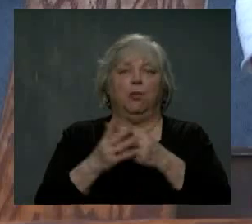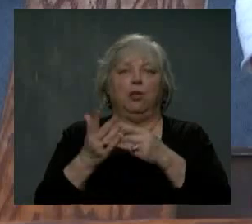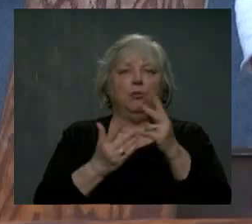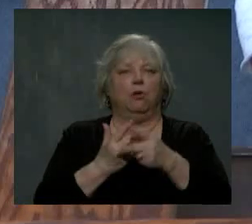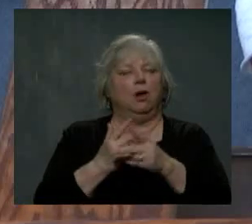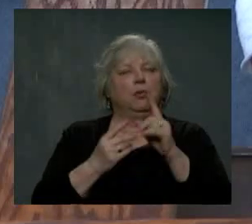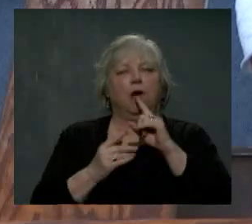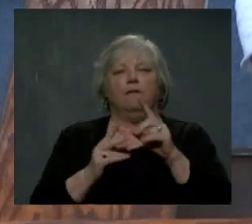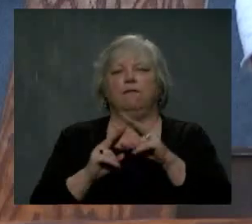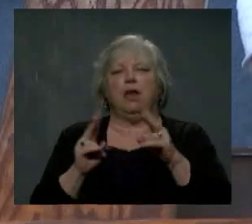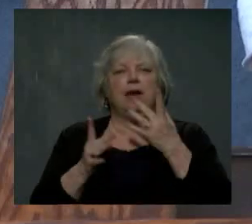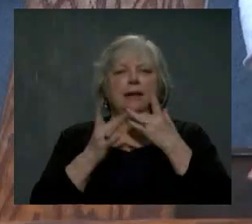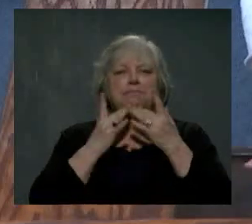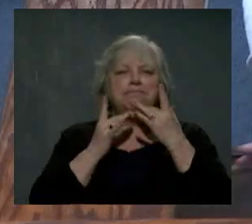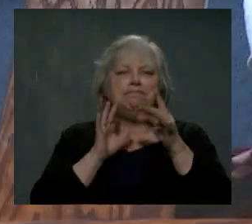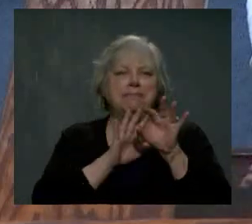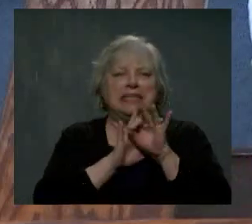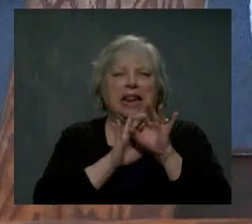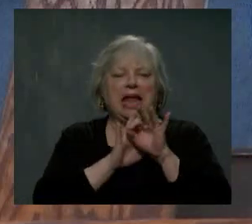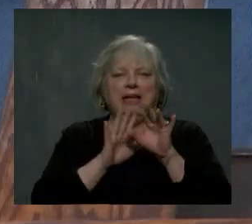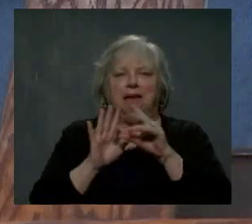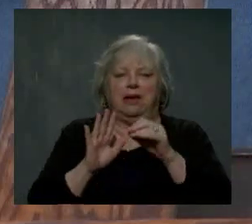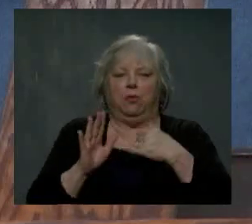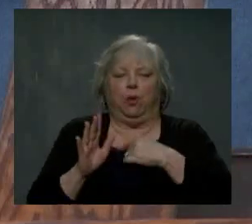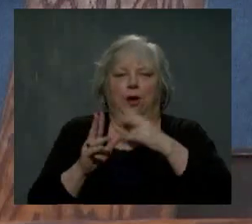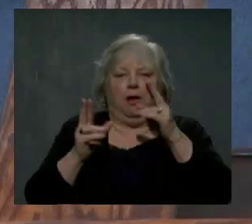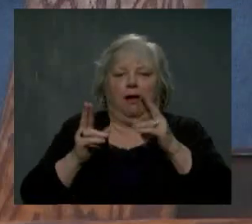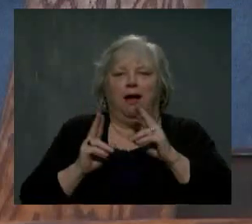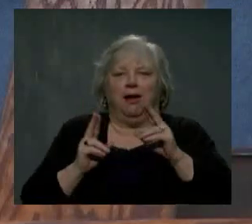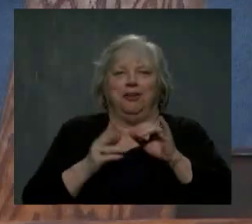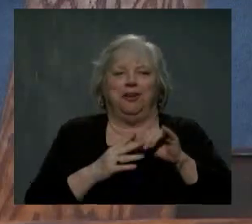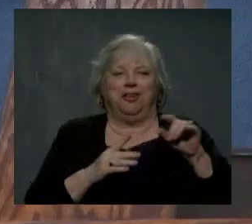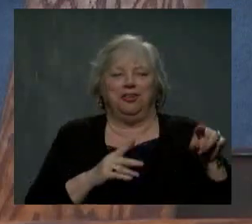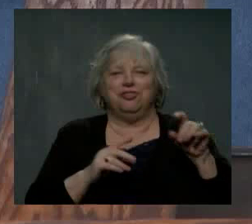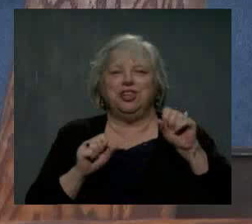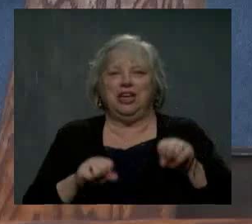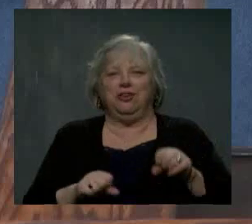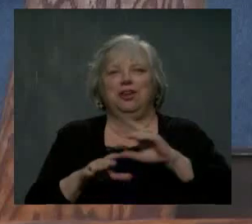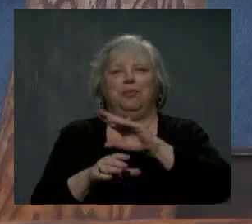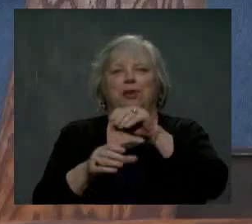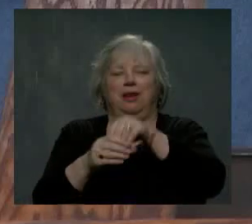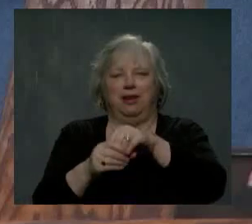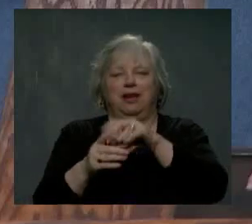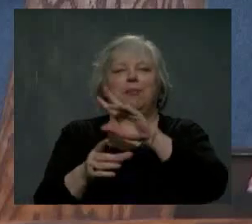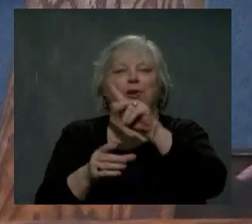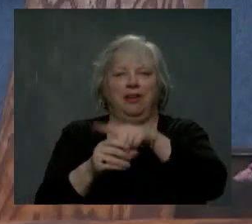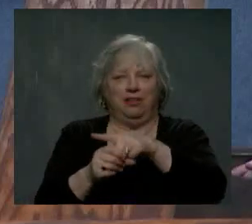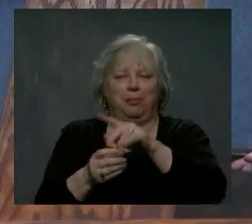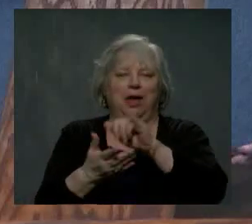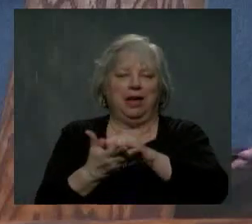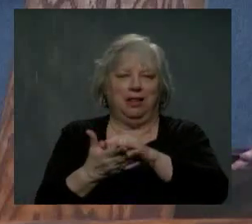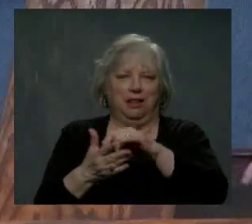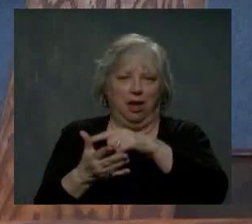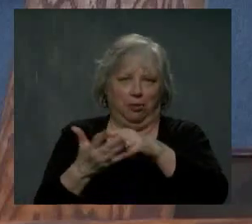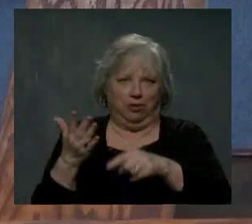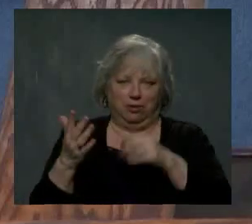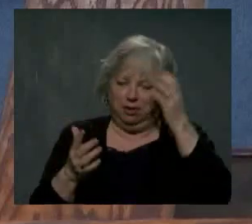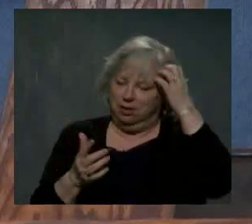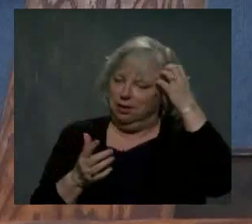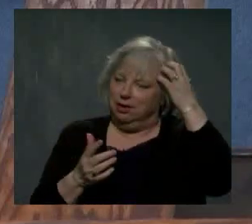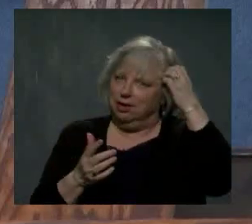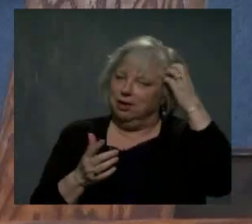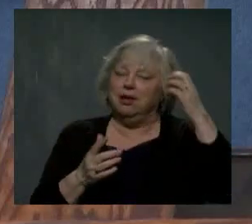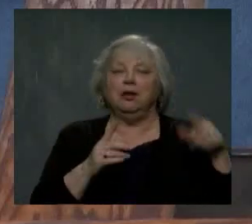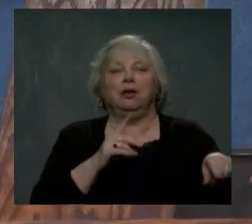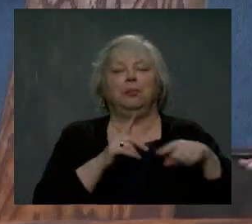very selective, and we're very honored that she was able to participate in those. And finally, Ember serves as